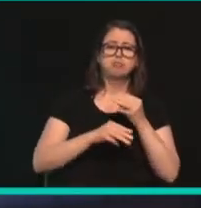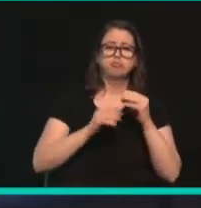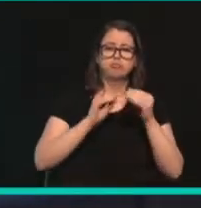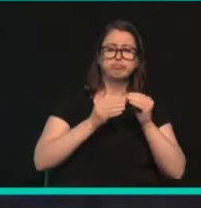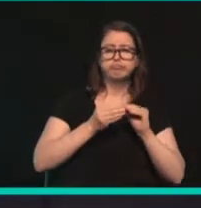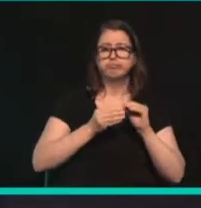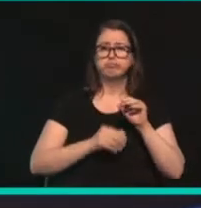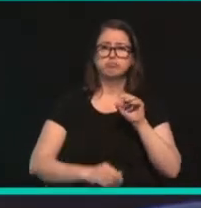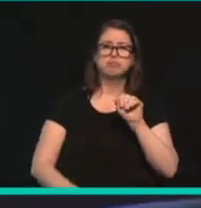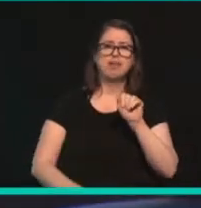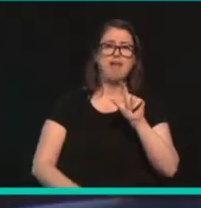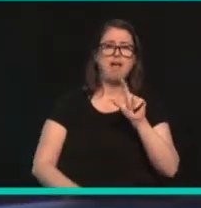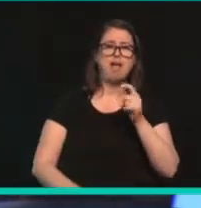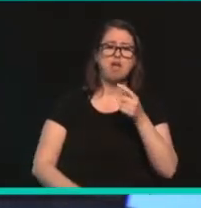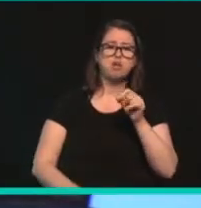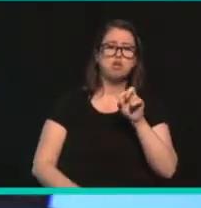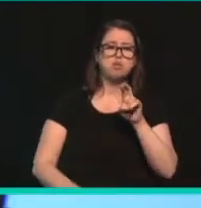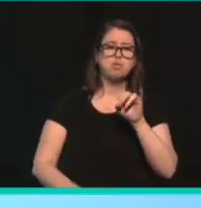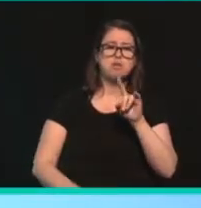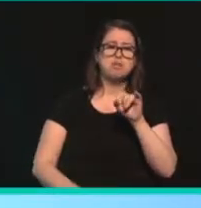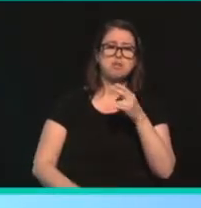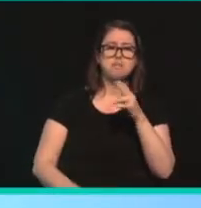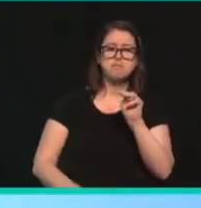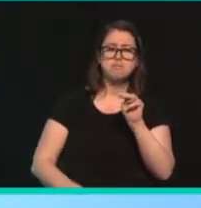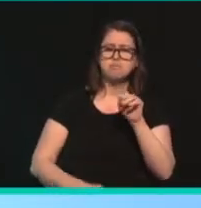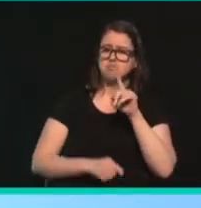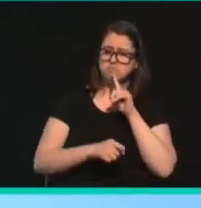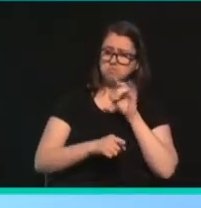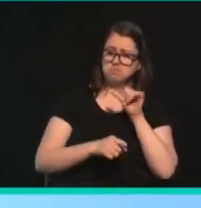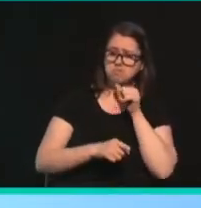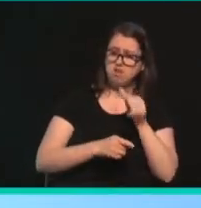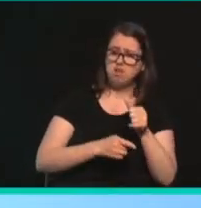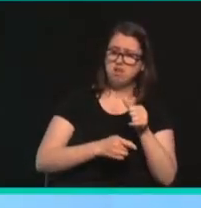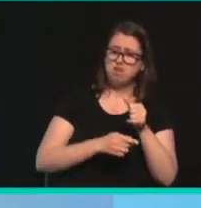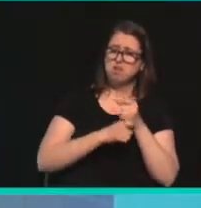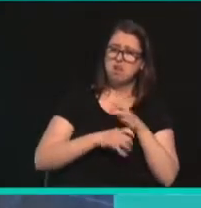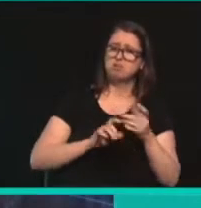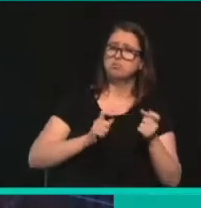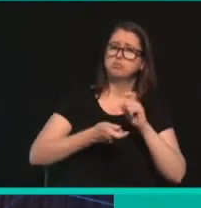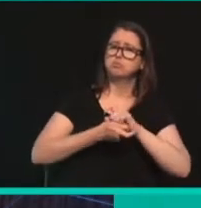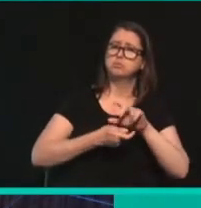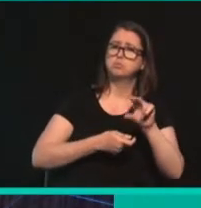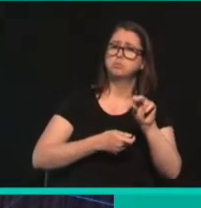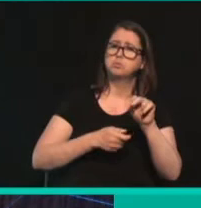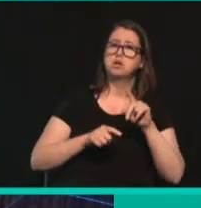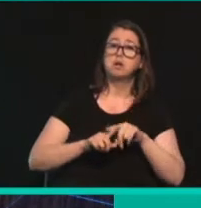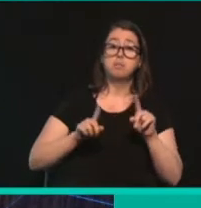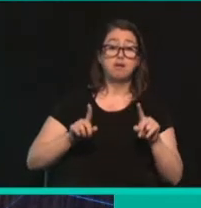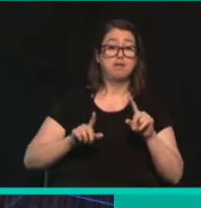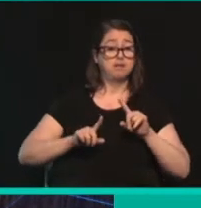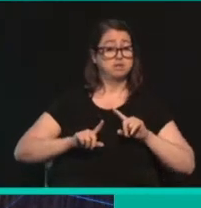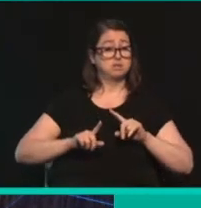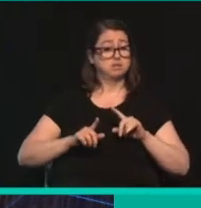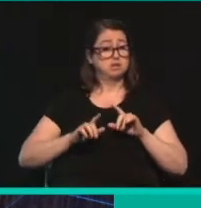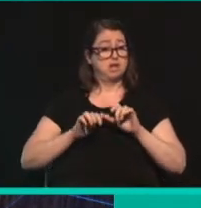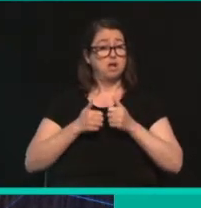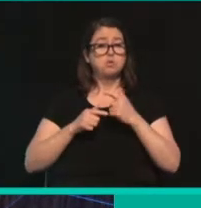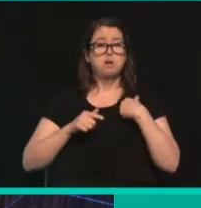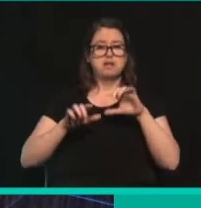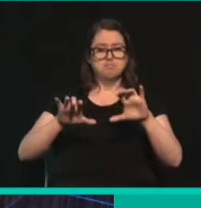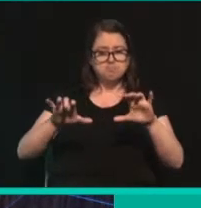It's not going to make the difference. The difference will be when the organization adopts this, when